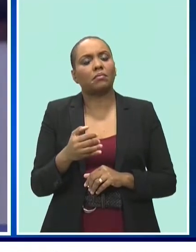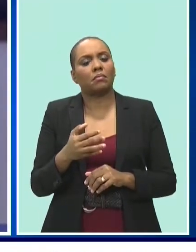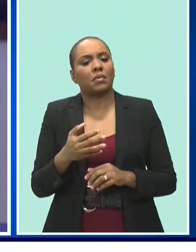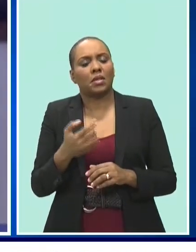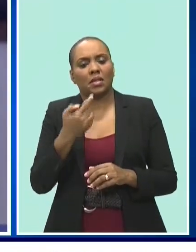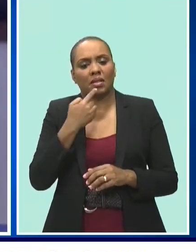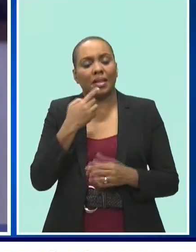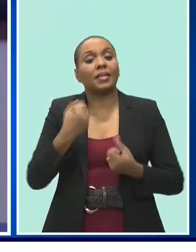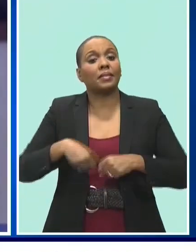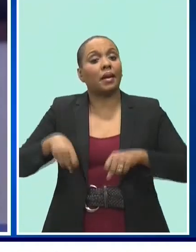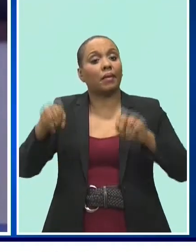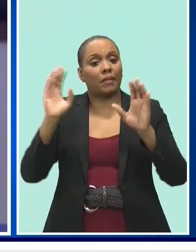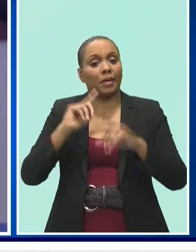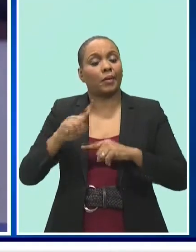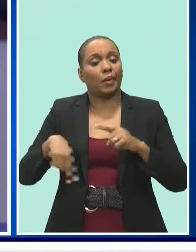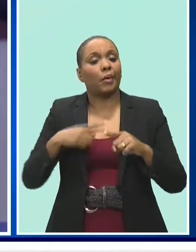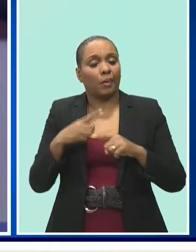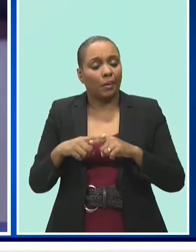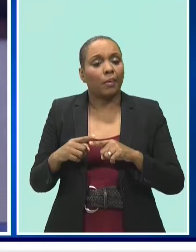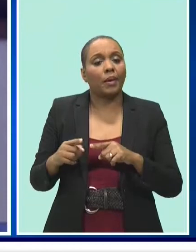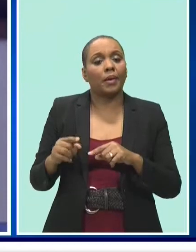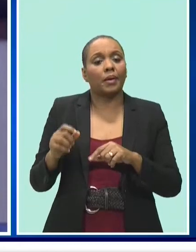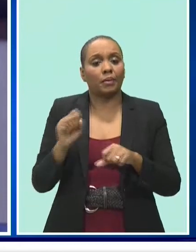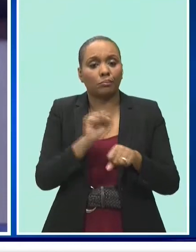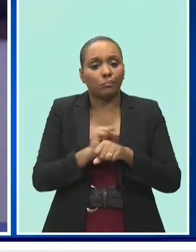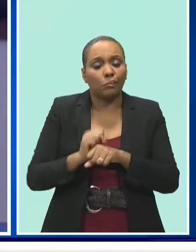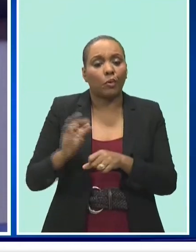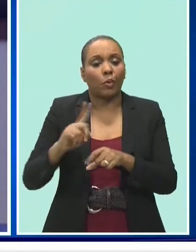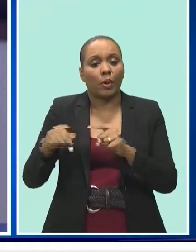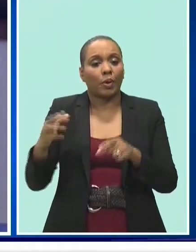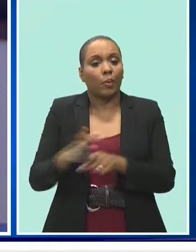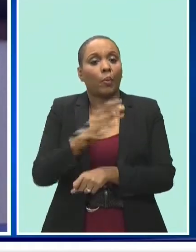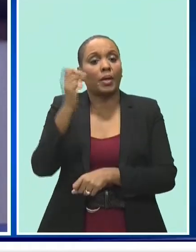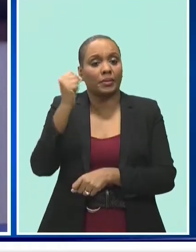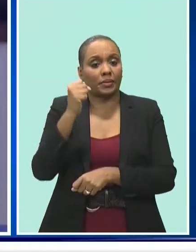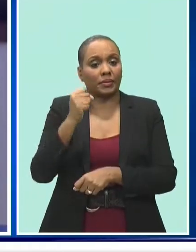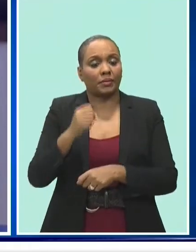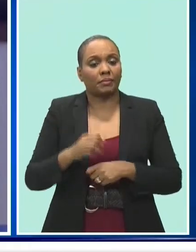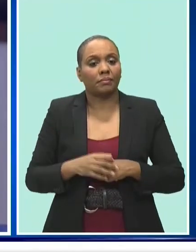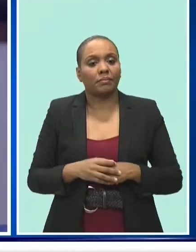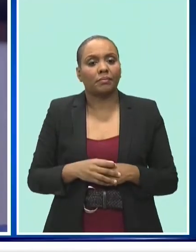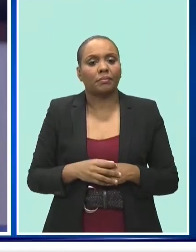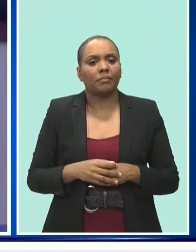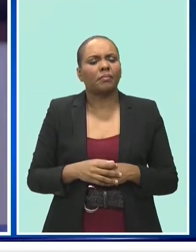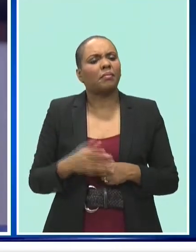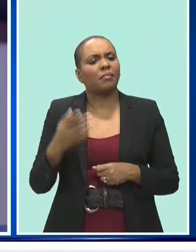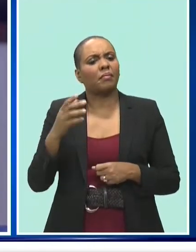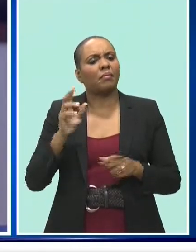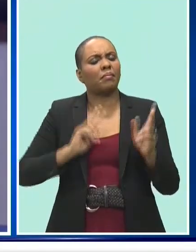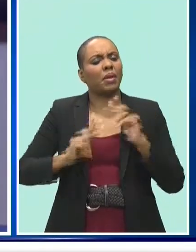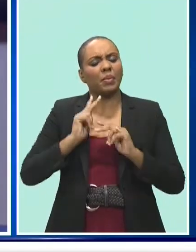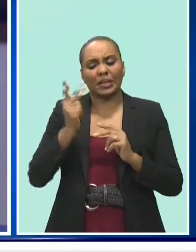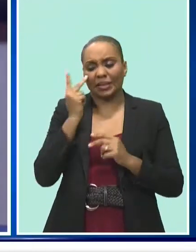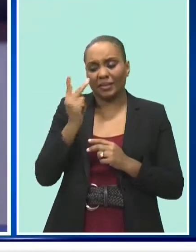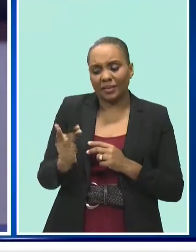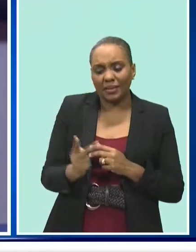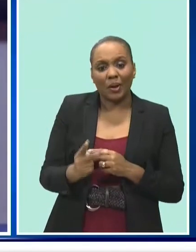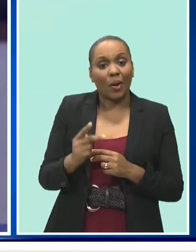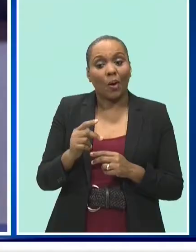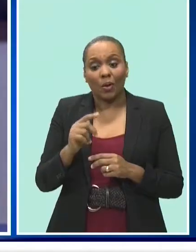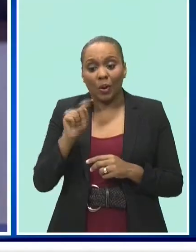We tend to only share our wins on socials, and people are programmed by that, and they think